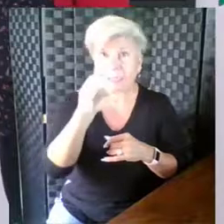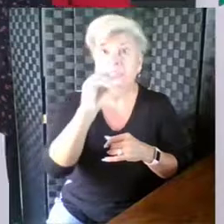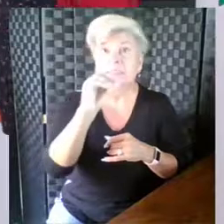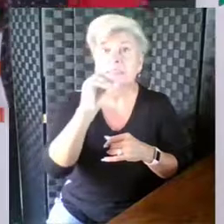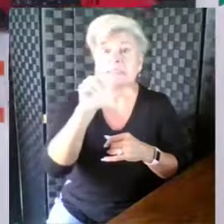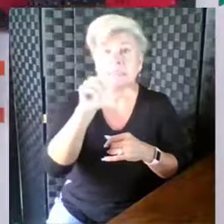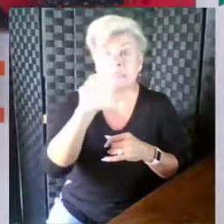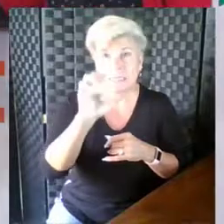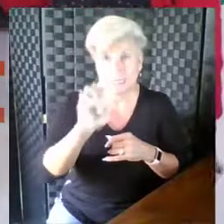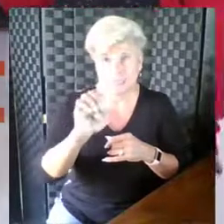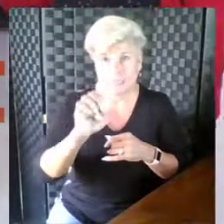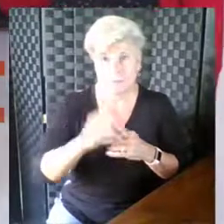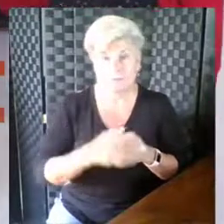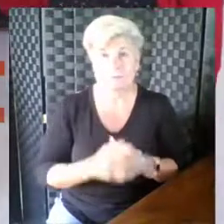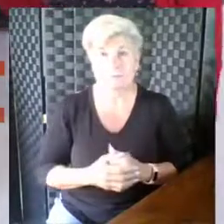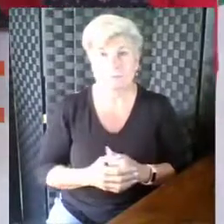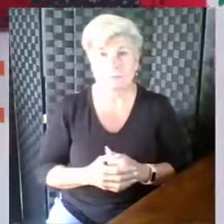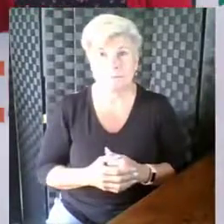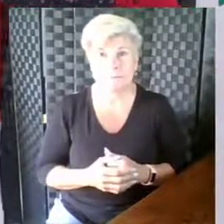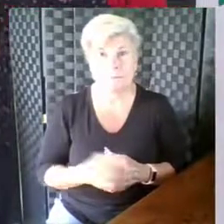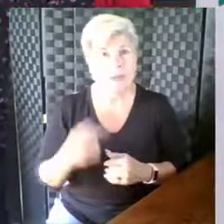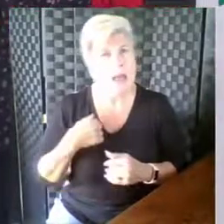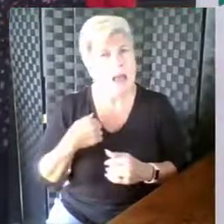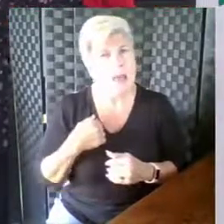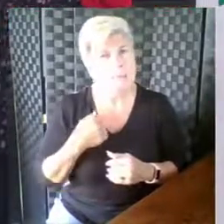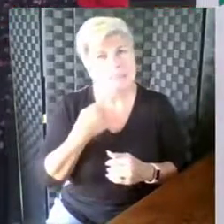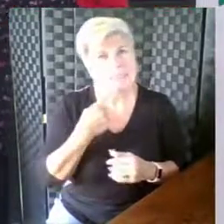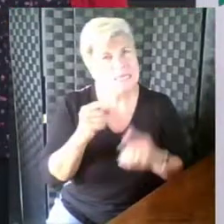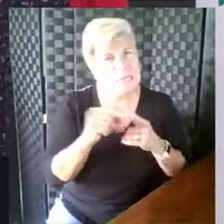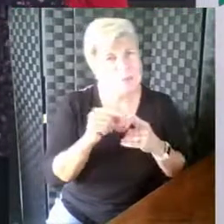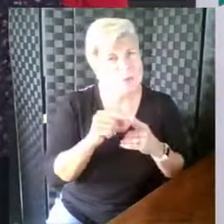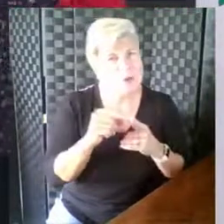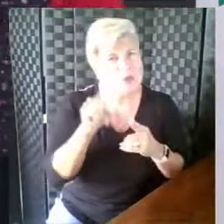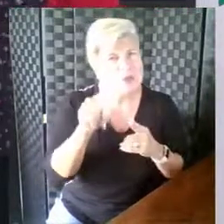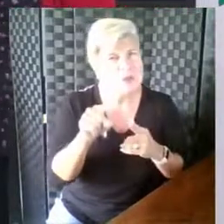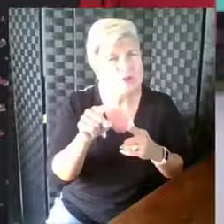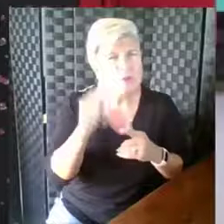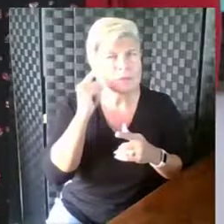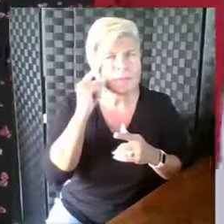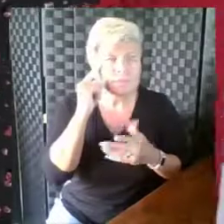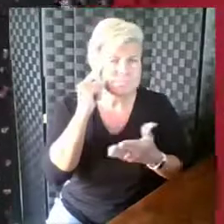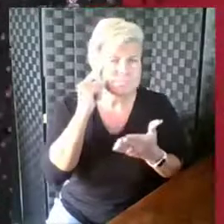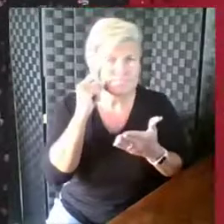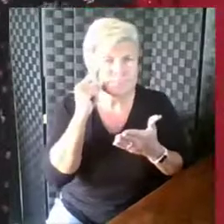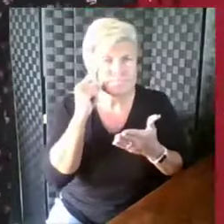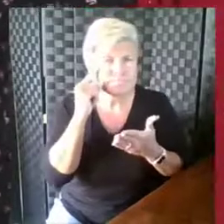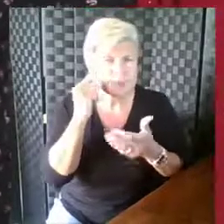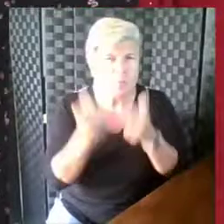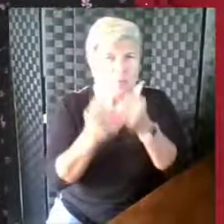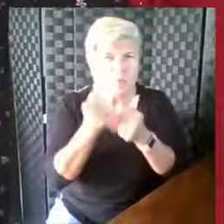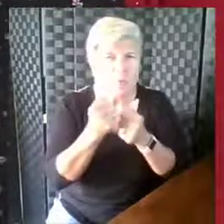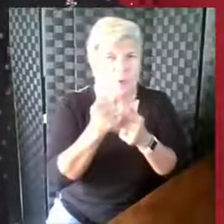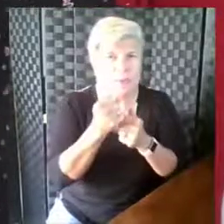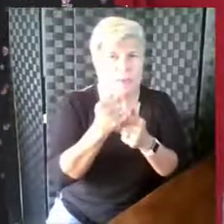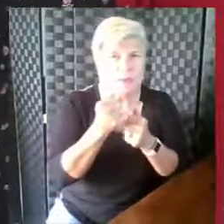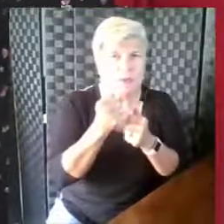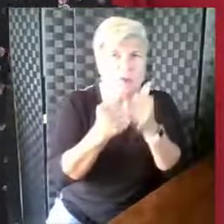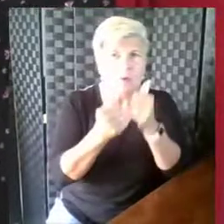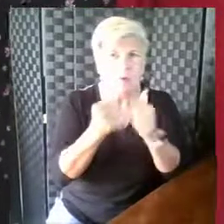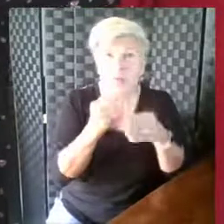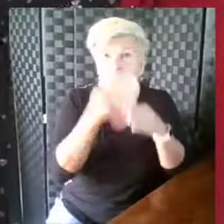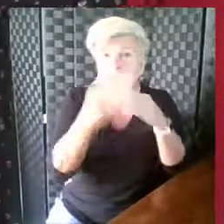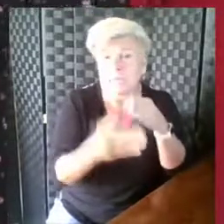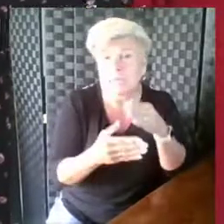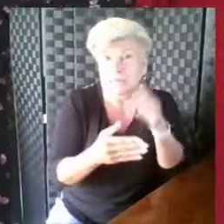BLE, and DLE. And I'm going to say a word, and then I want you to shout out at home